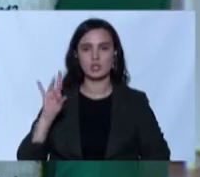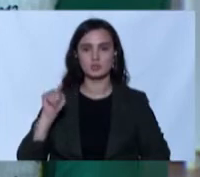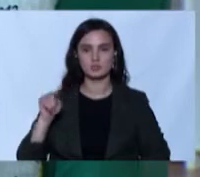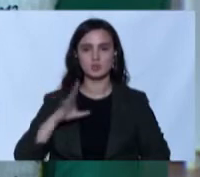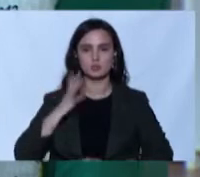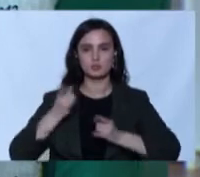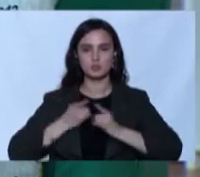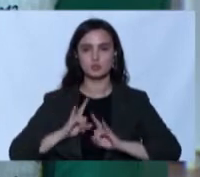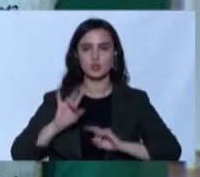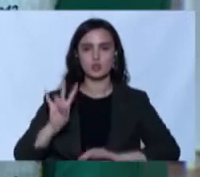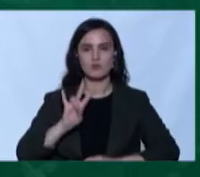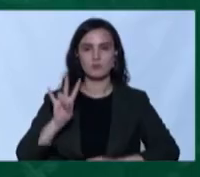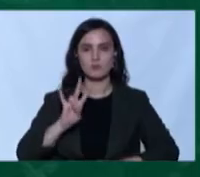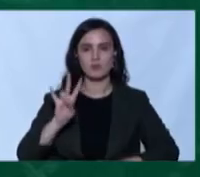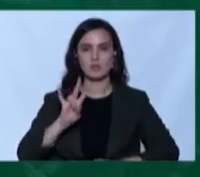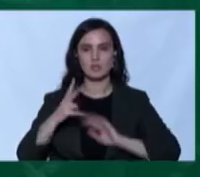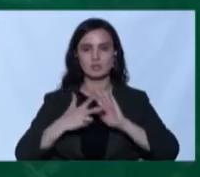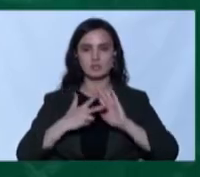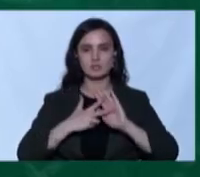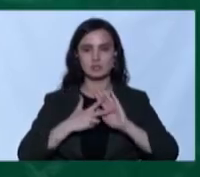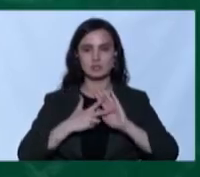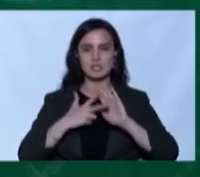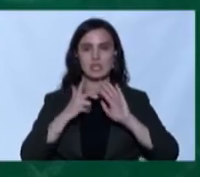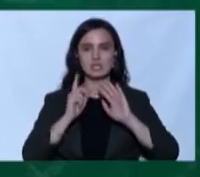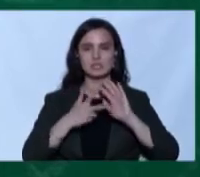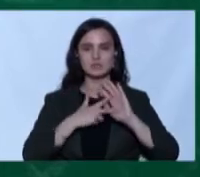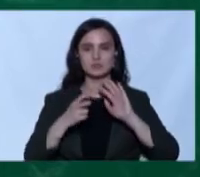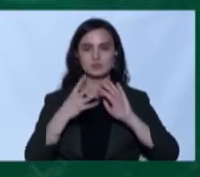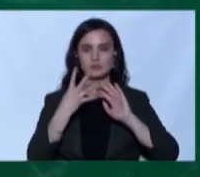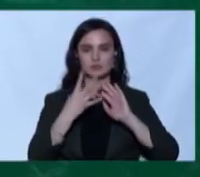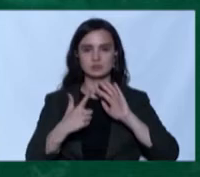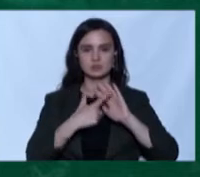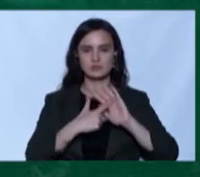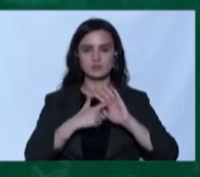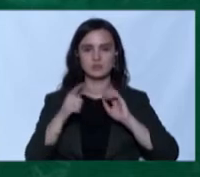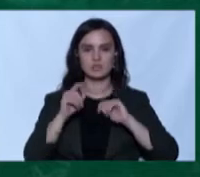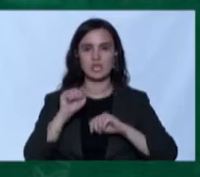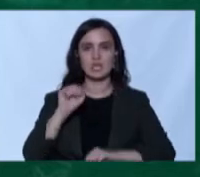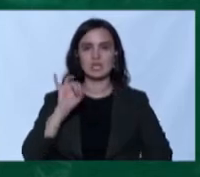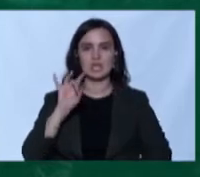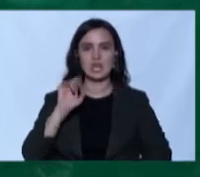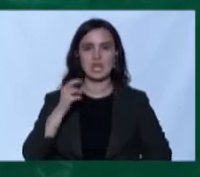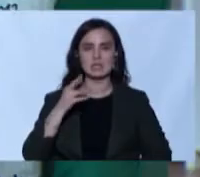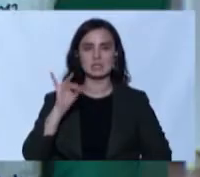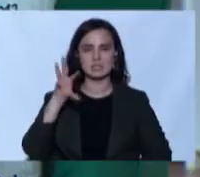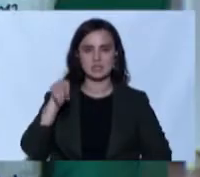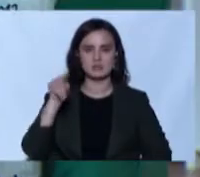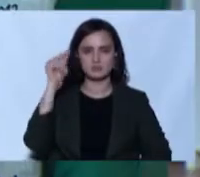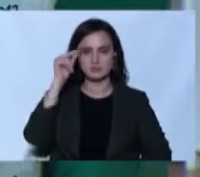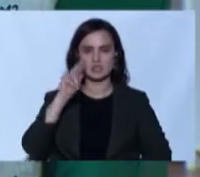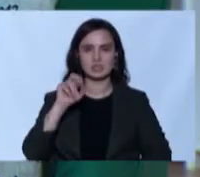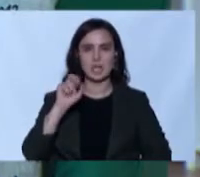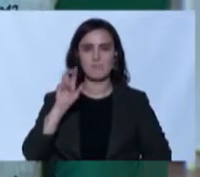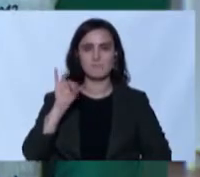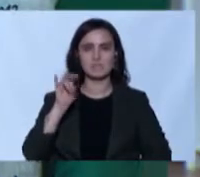was born on November the 8th in 1847 in Ireland, and he studied at Trinity College, Dublin, Dublin